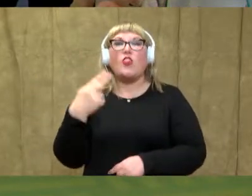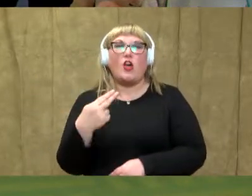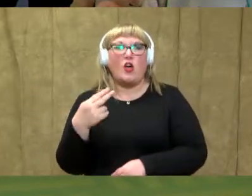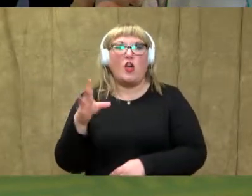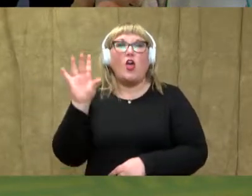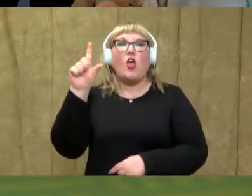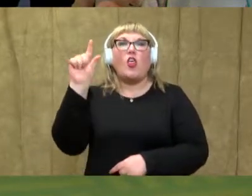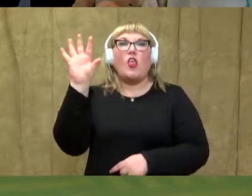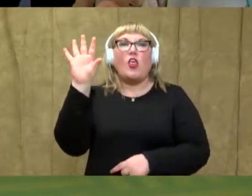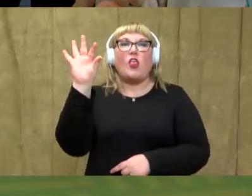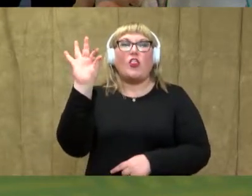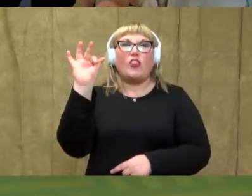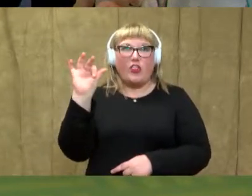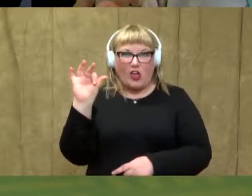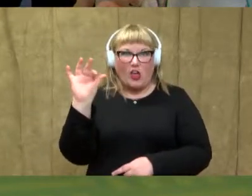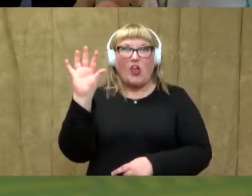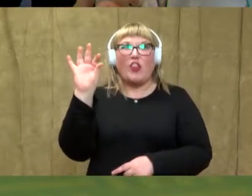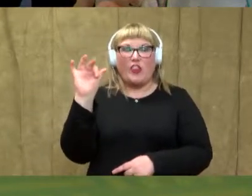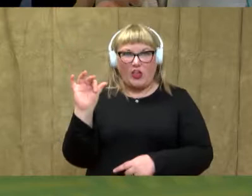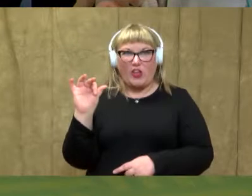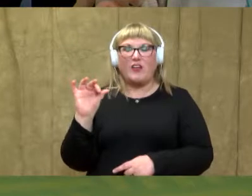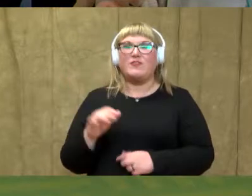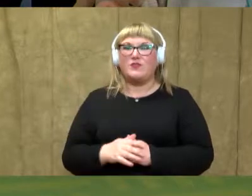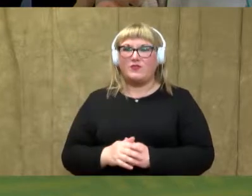at home say that sound? The.